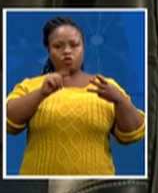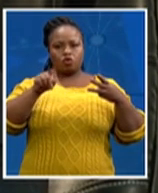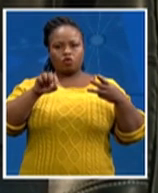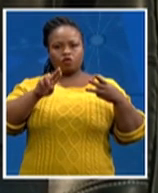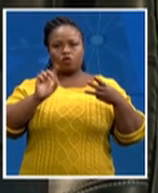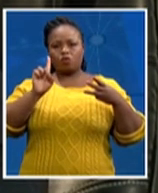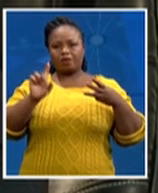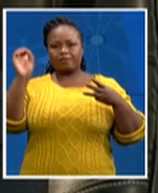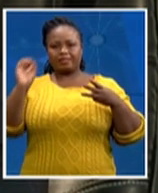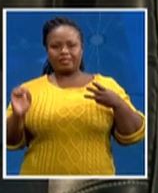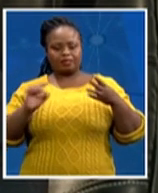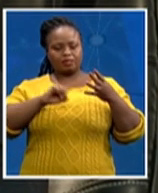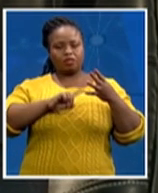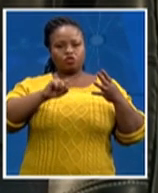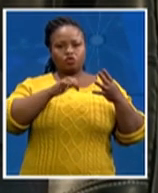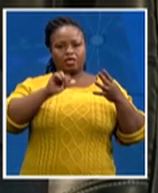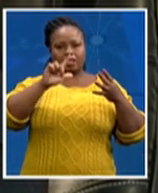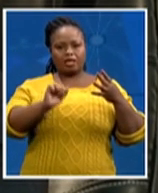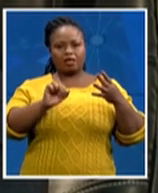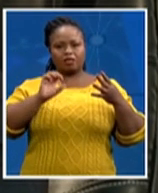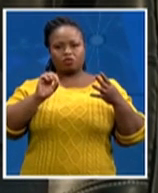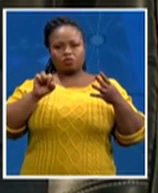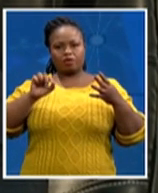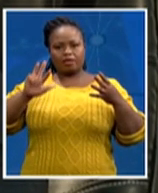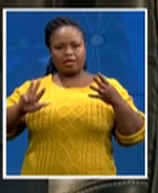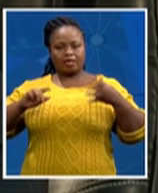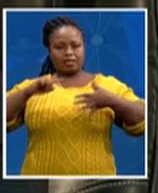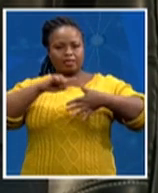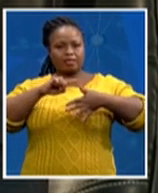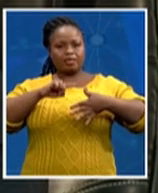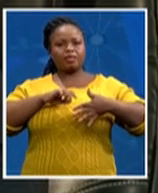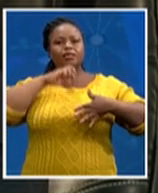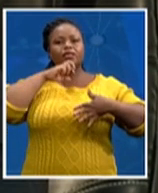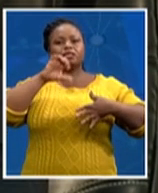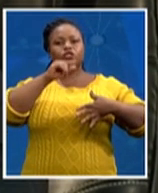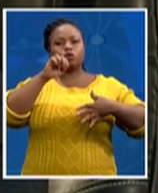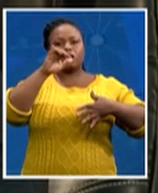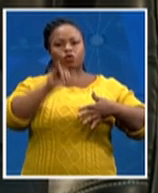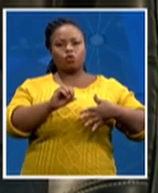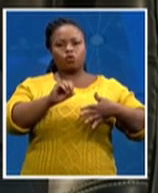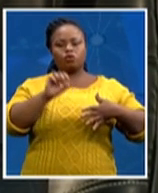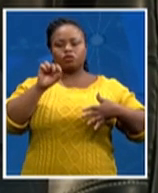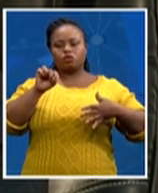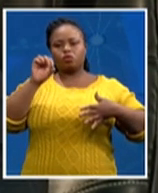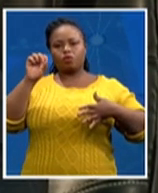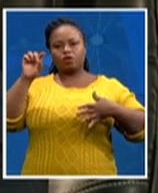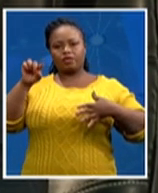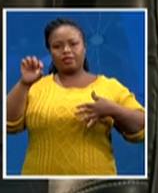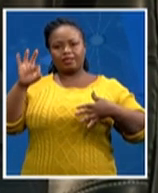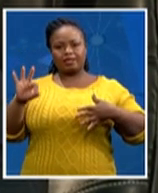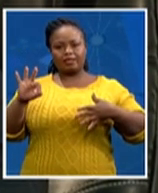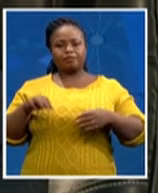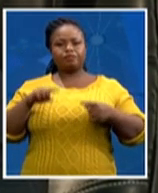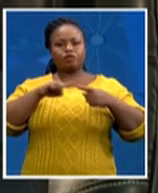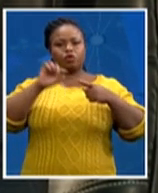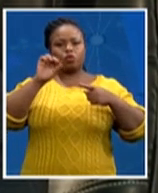0.9%, King Citshwayo 0.3%, Ugu 3%, Amajuba